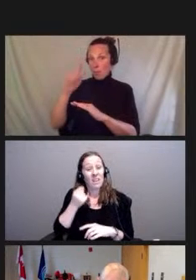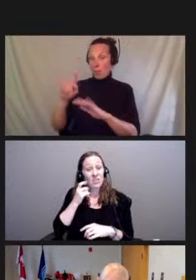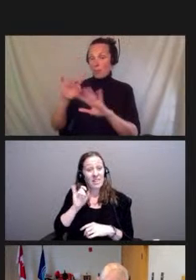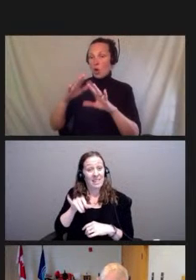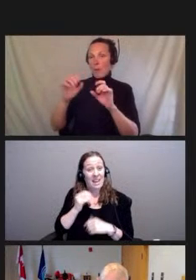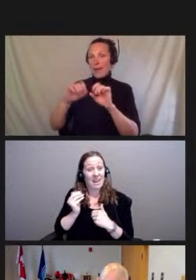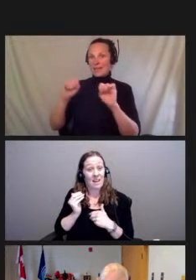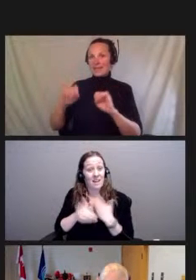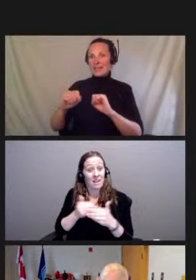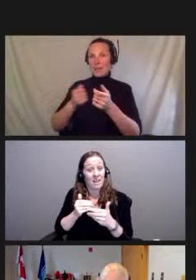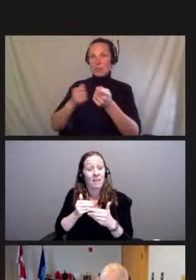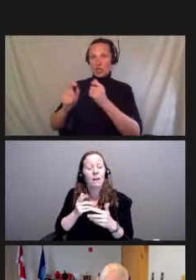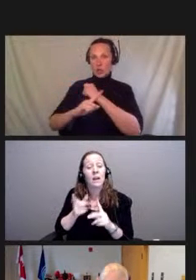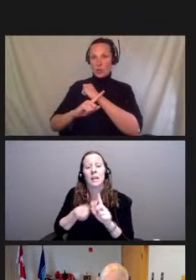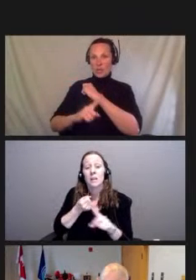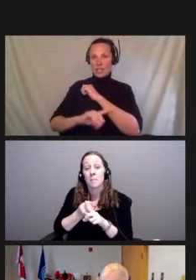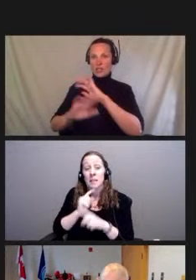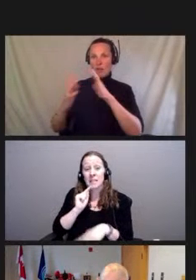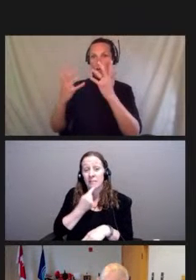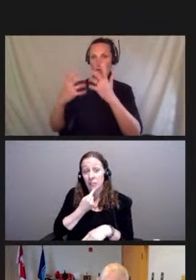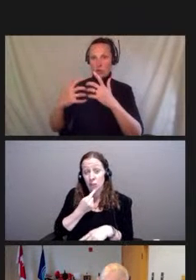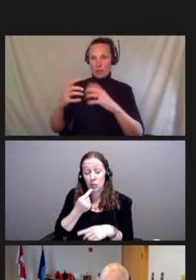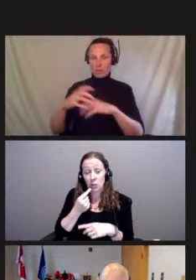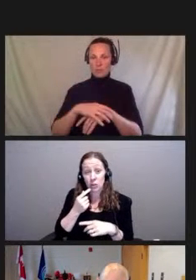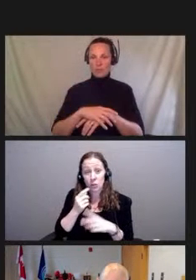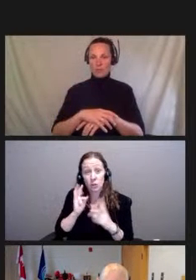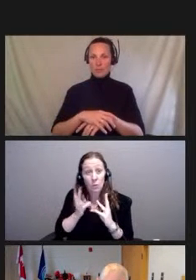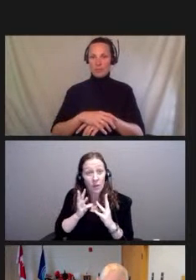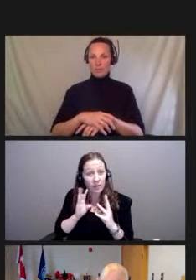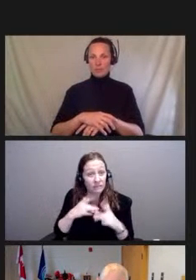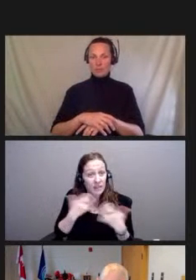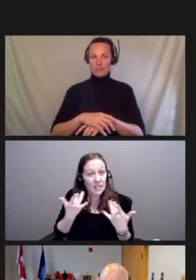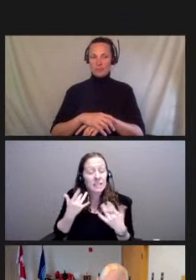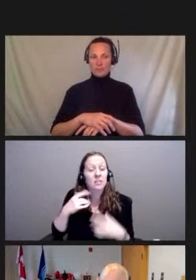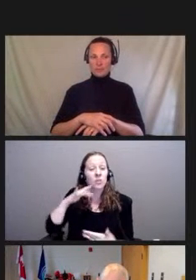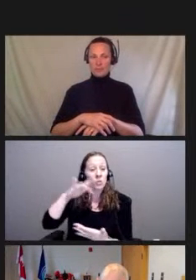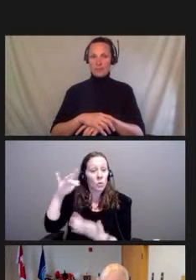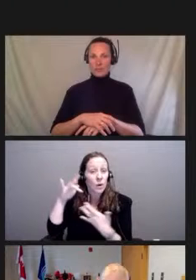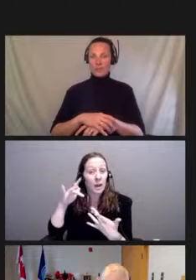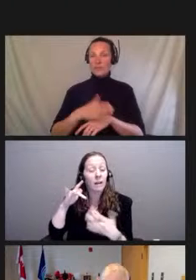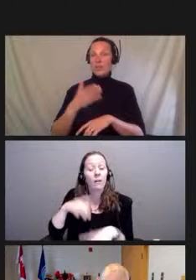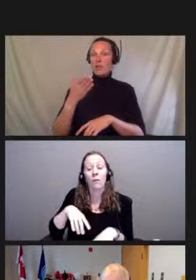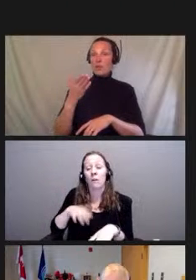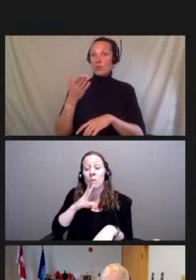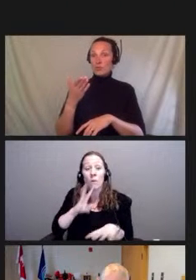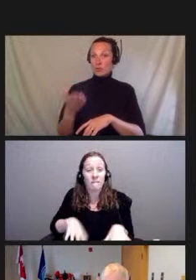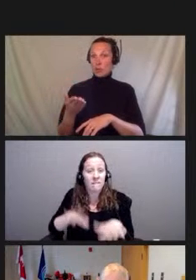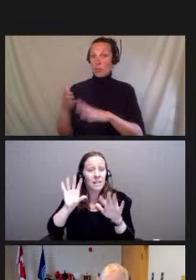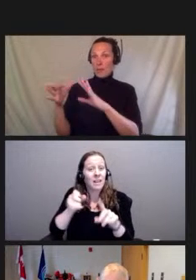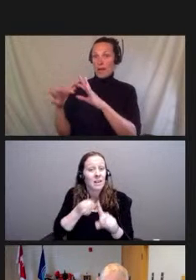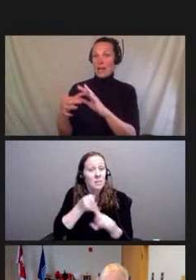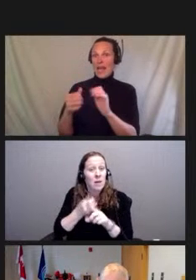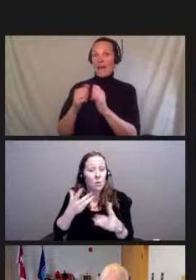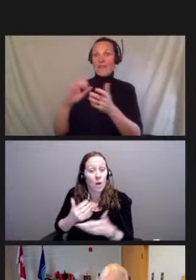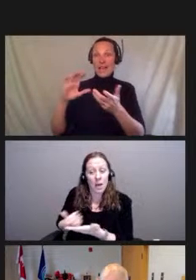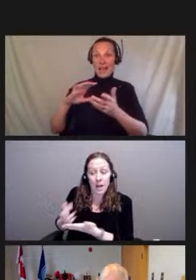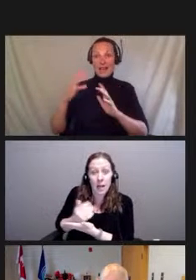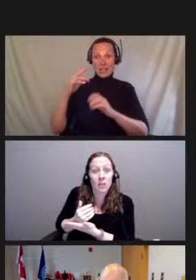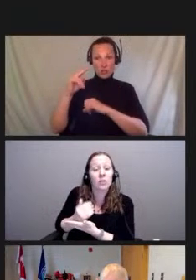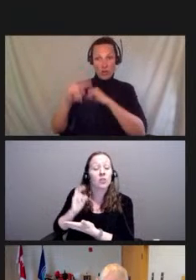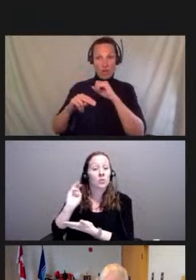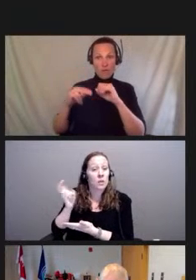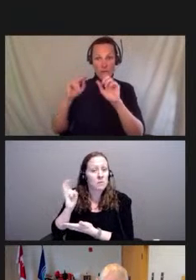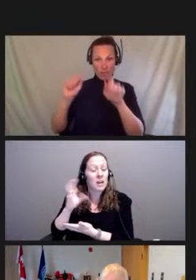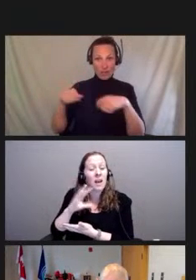probability of severe weather events like tornadoes and floods, which can impact the collection, transportation, processing, and disposal